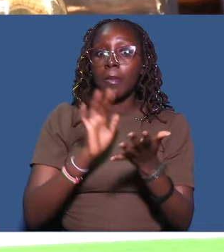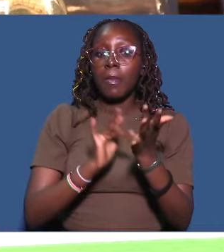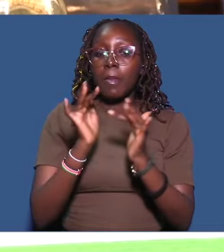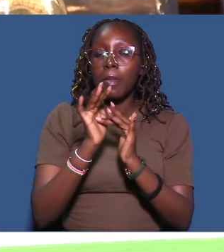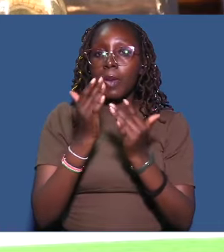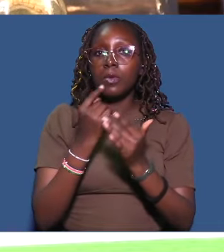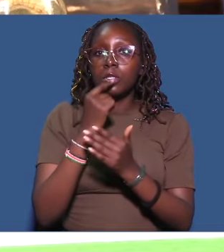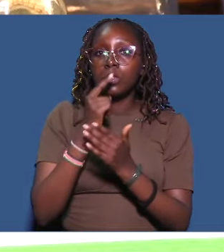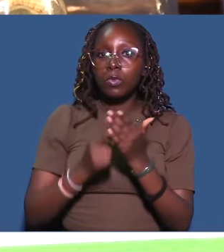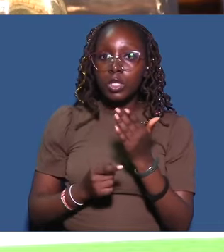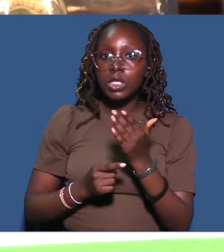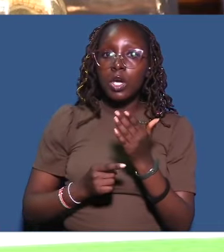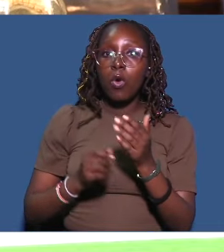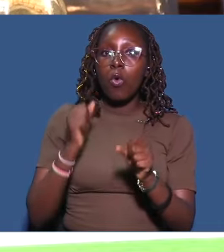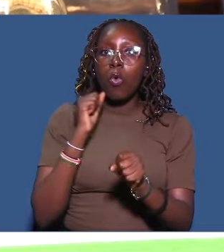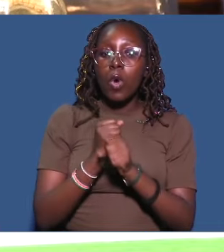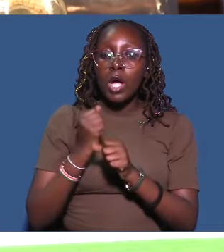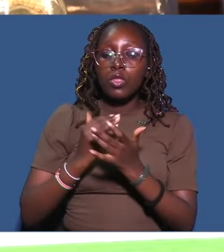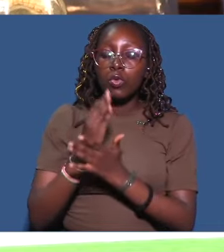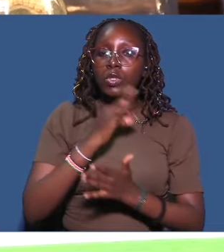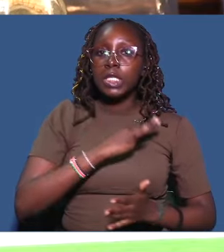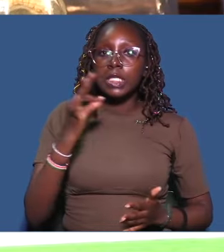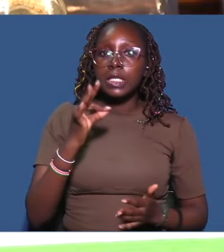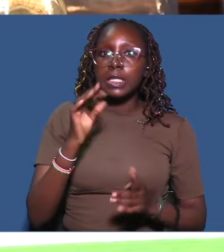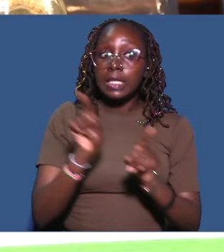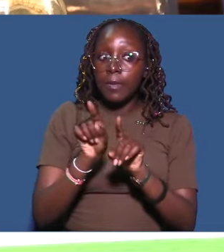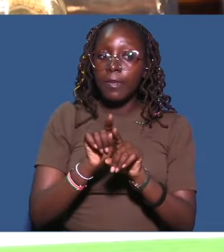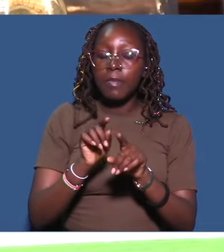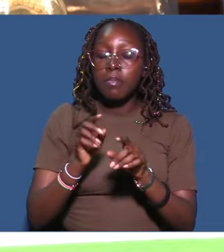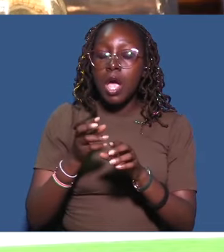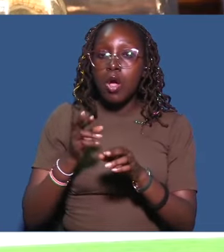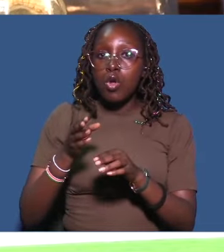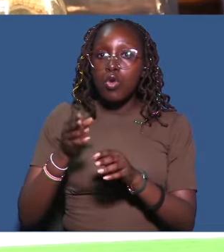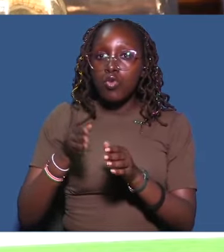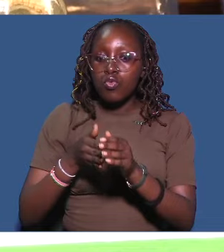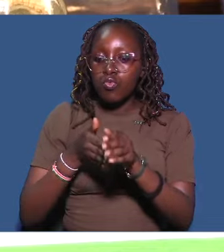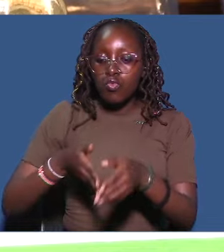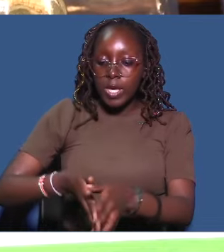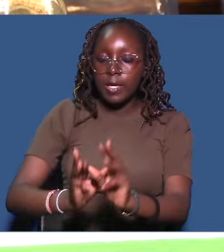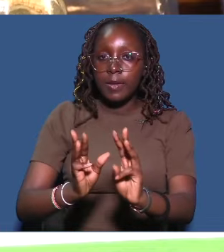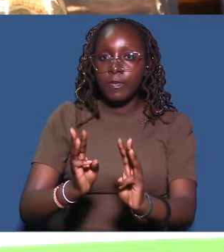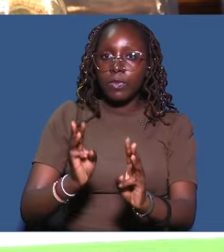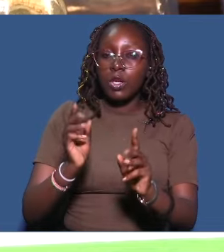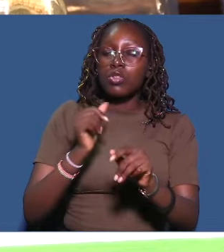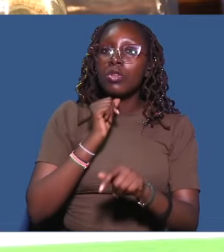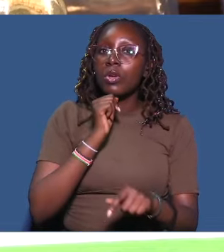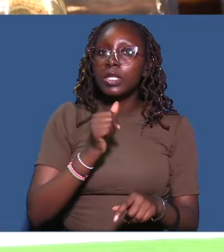rule. Let us be of the same mind. Of the same mind. Not just the same mind. This is the mind